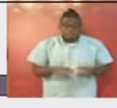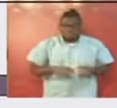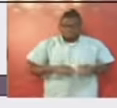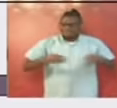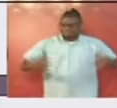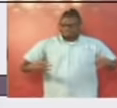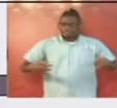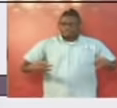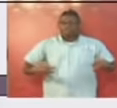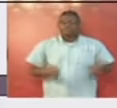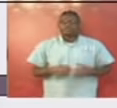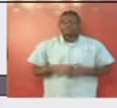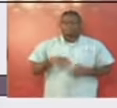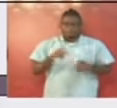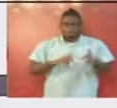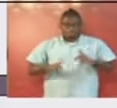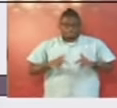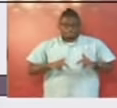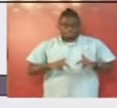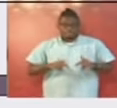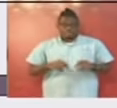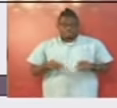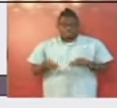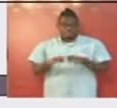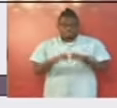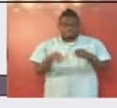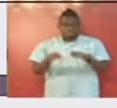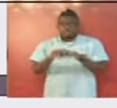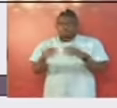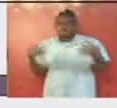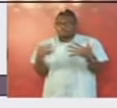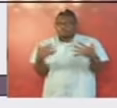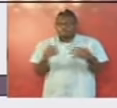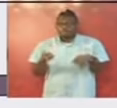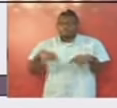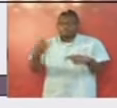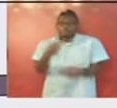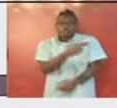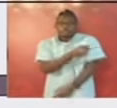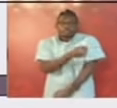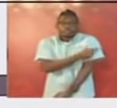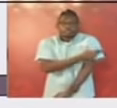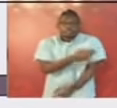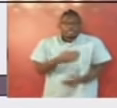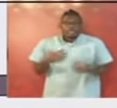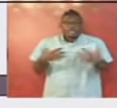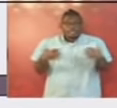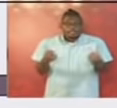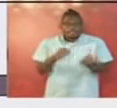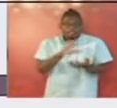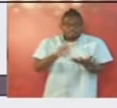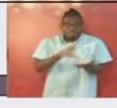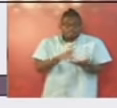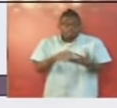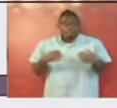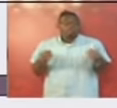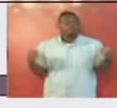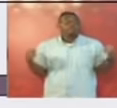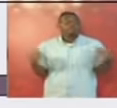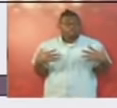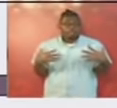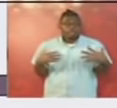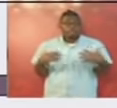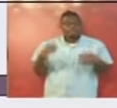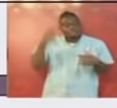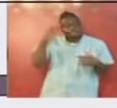were rightfully afraid about going to hospitals or health centers, perhaps to seek care, because of this fear of